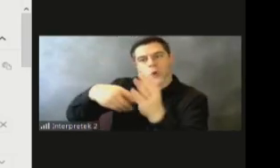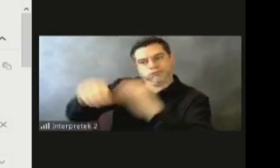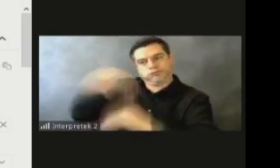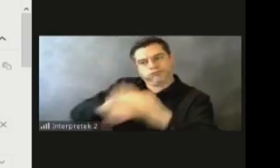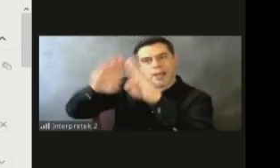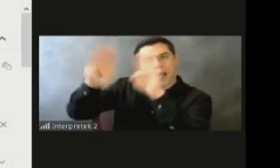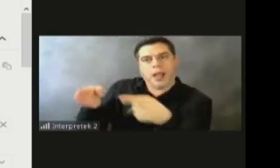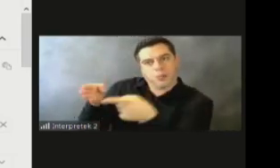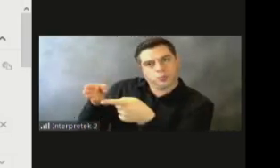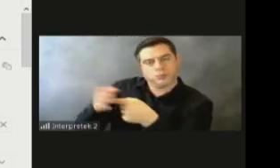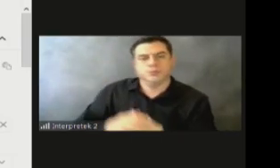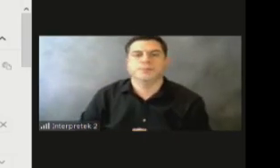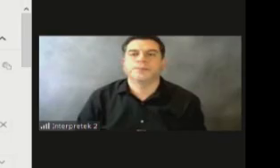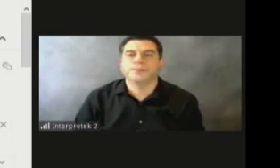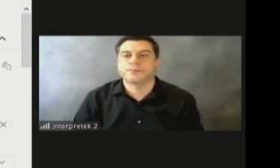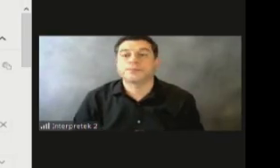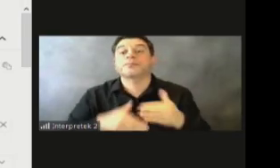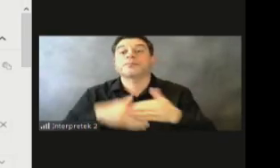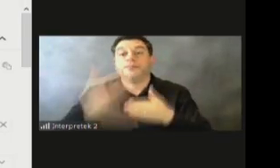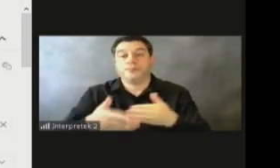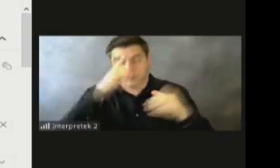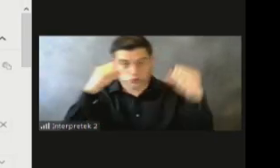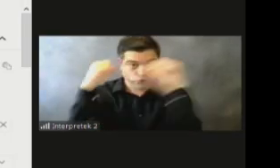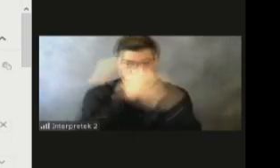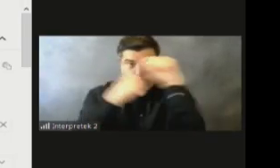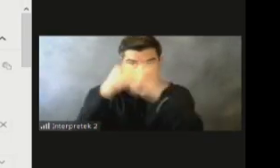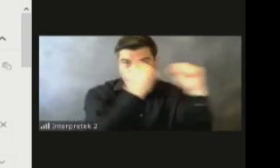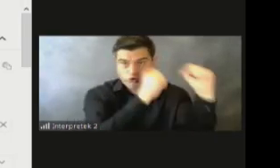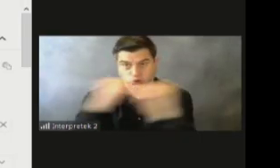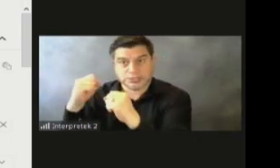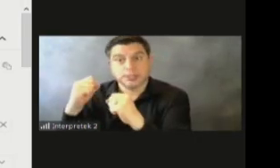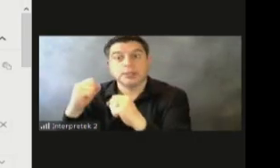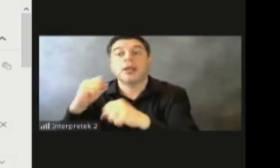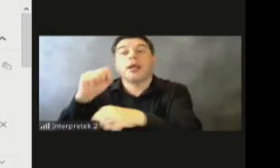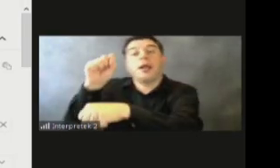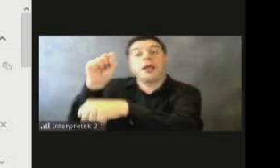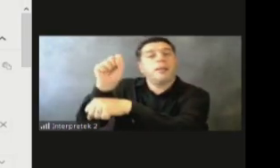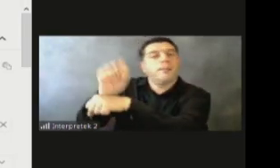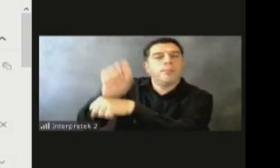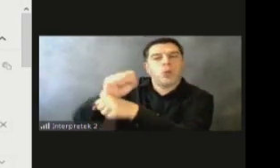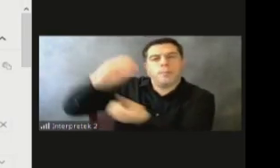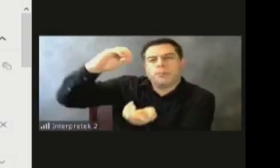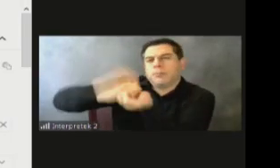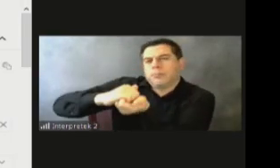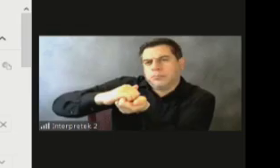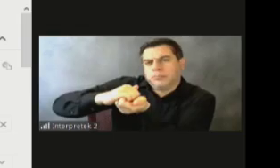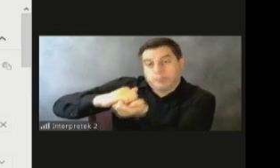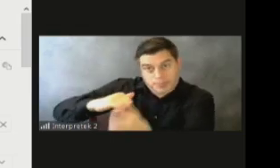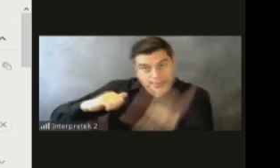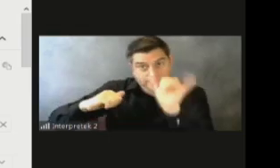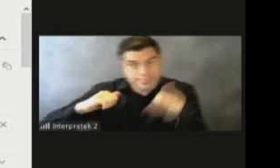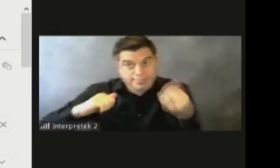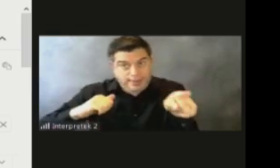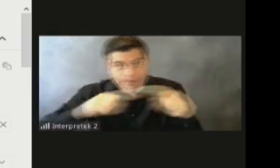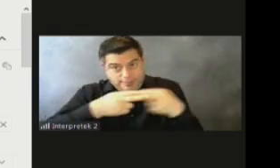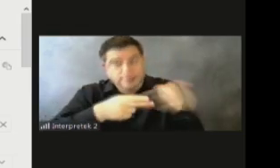The next strategy that's in the report deals with employer partnerships. And so here we discuss a depth in the report of different ways in which the city